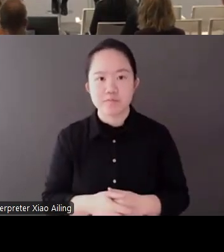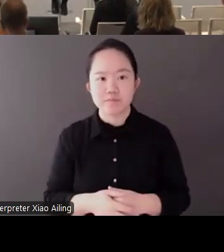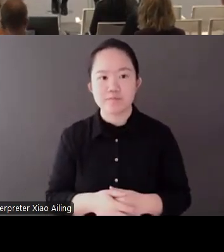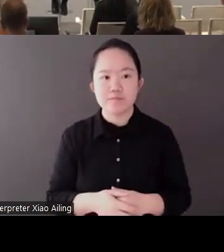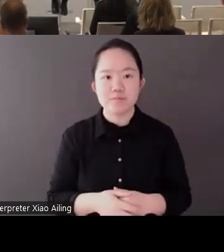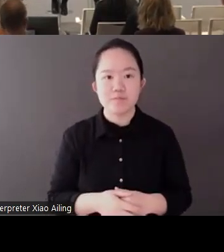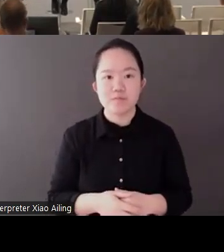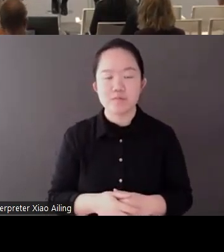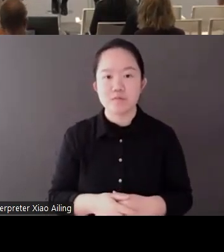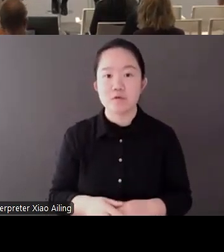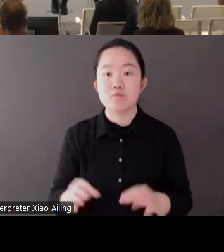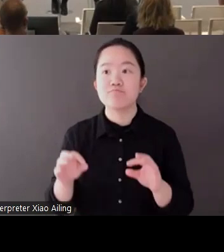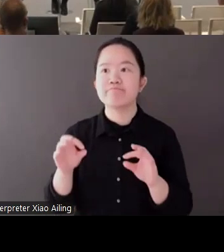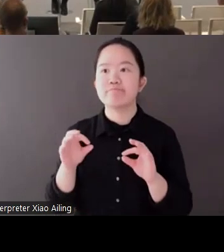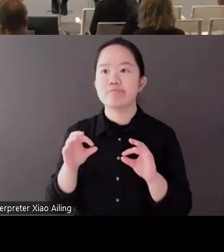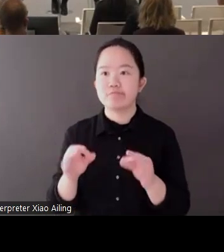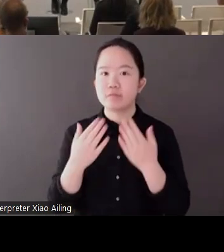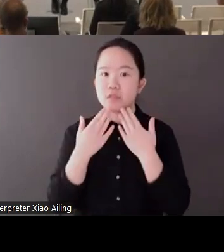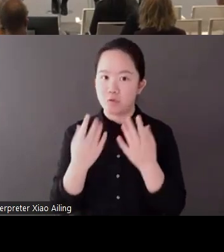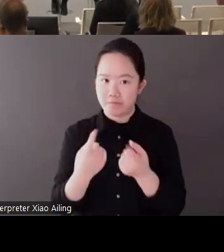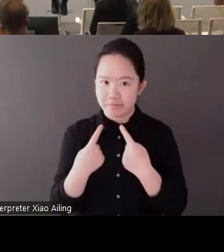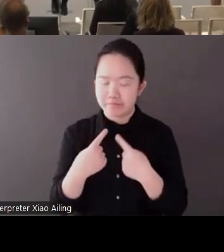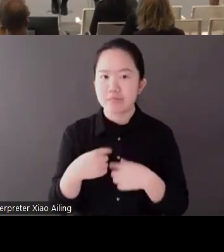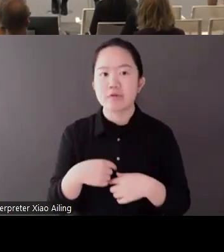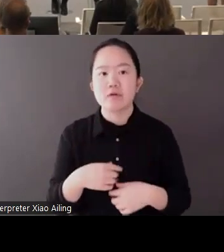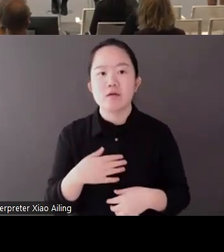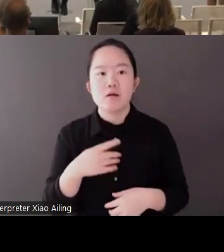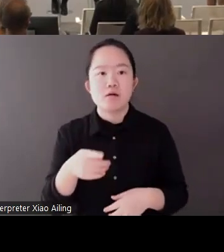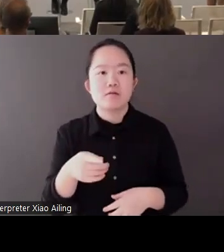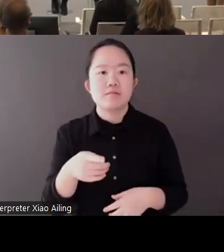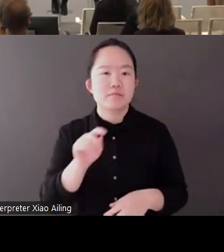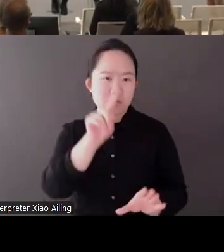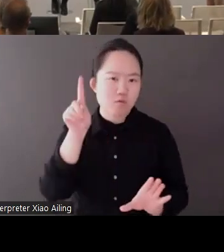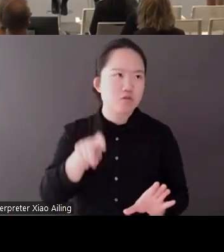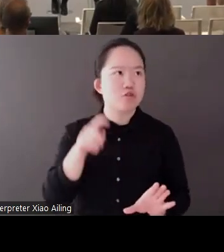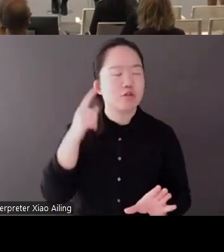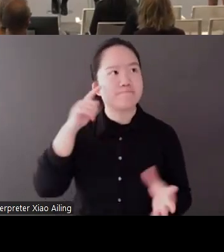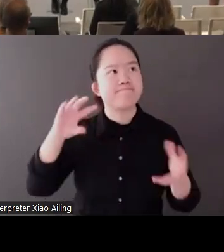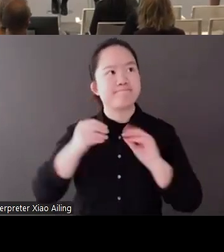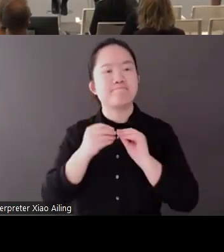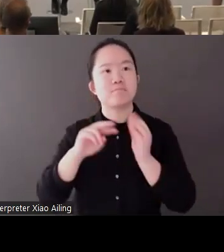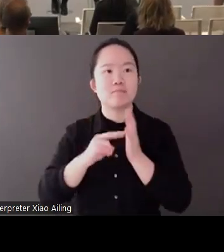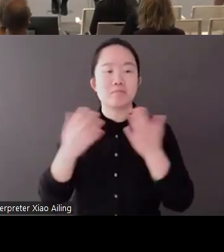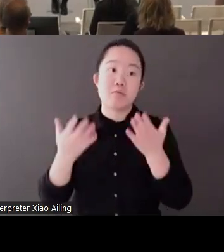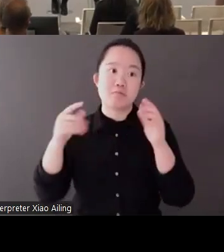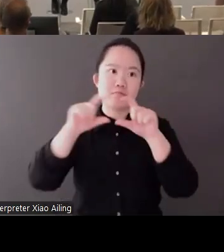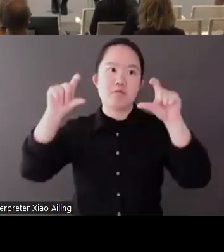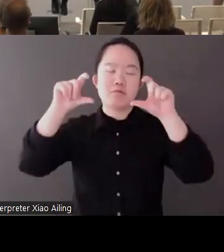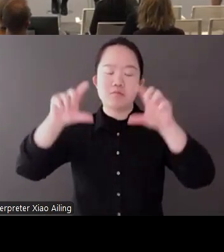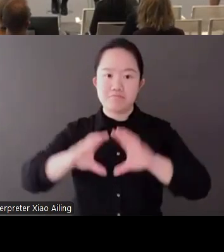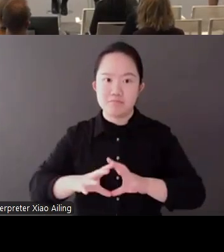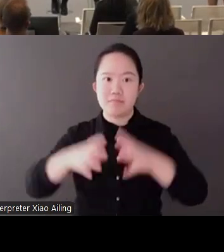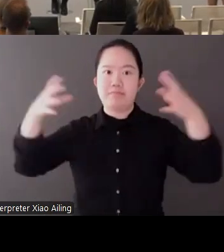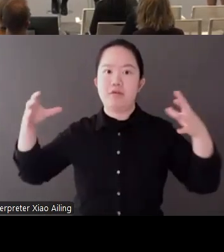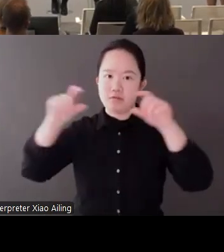the number of staff, or the size of the company? It's not. So you can be a super big company and still just have a couple of seats if you like. But normally